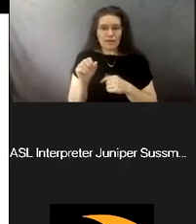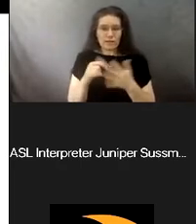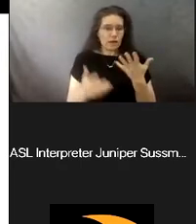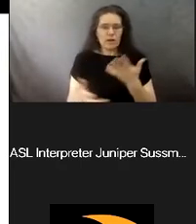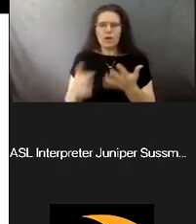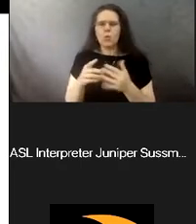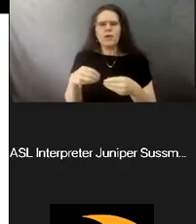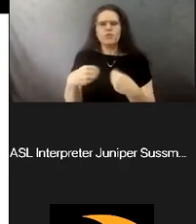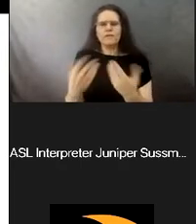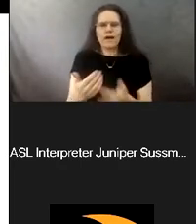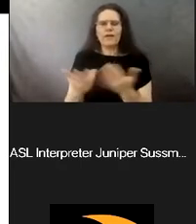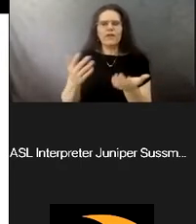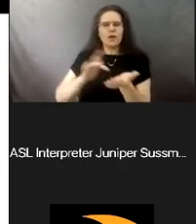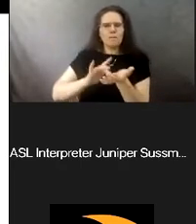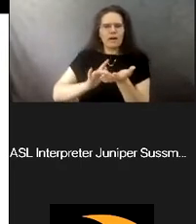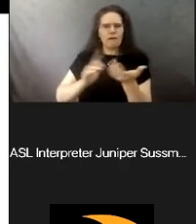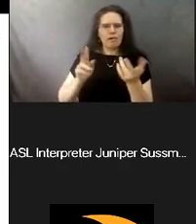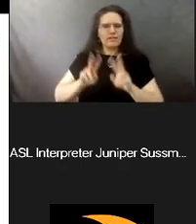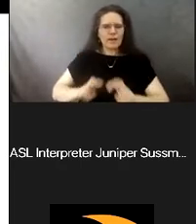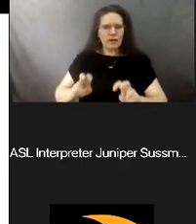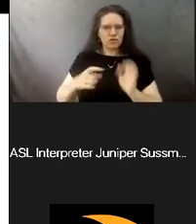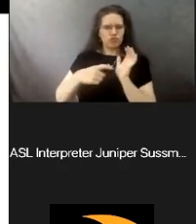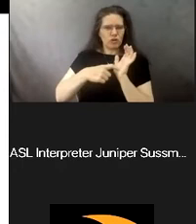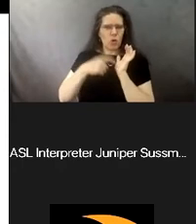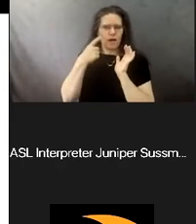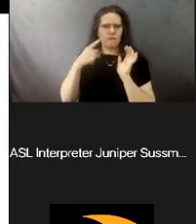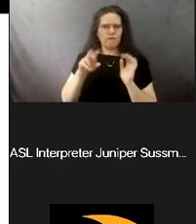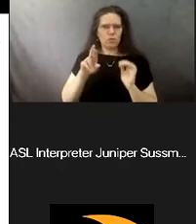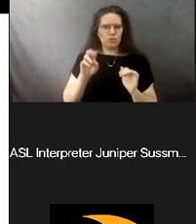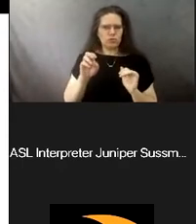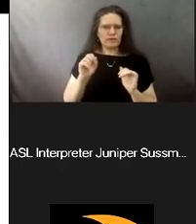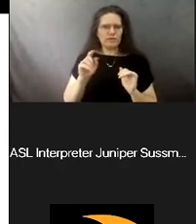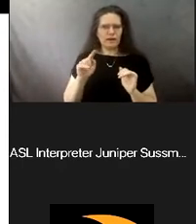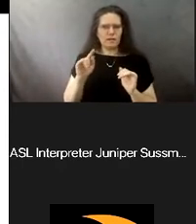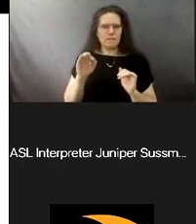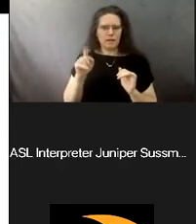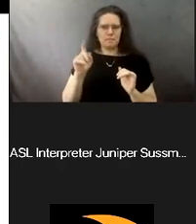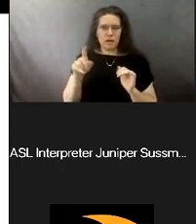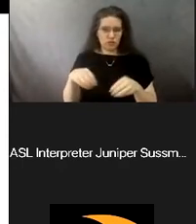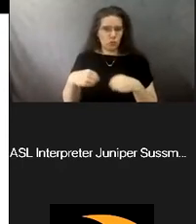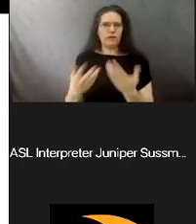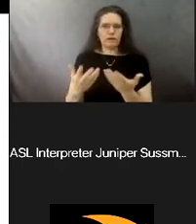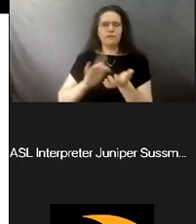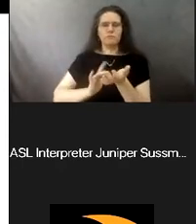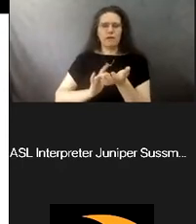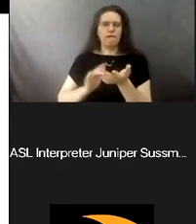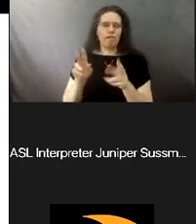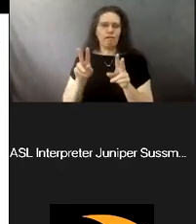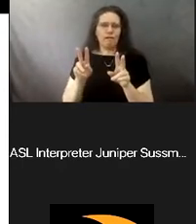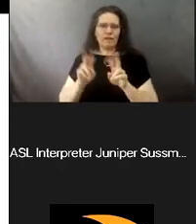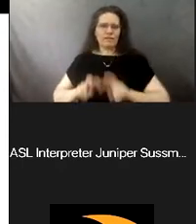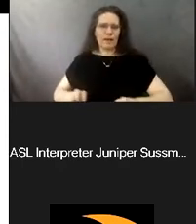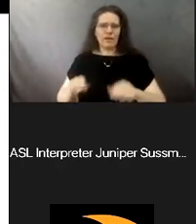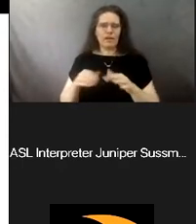is a requirement for them being resettled. And then the beauty of how we're set up is we are a community health center. So we have ongoing